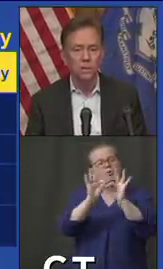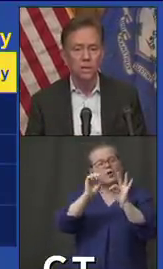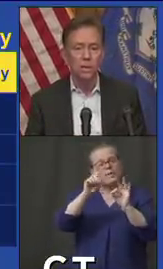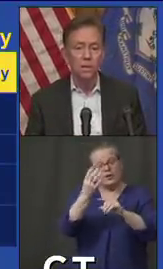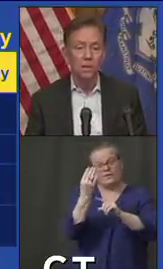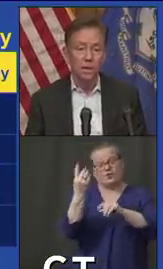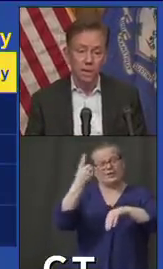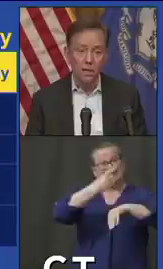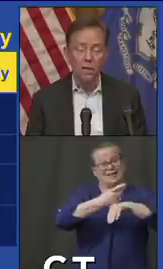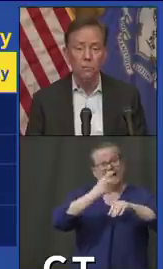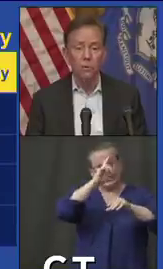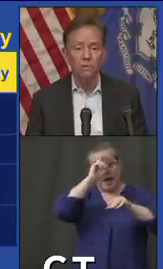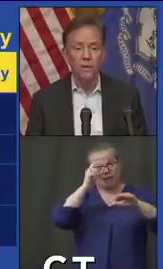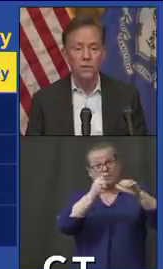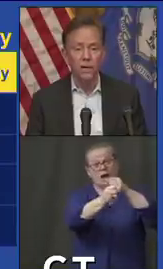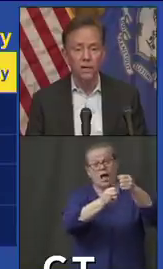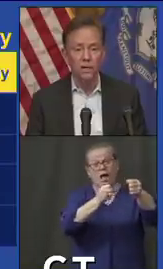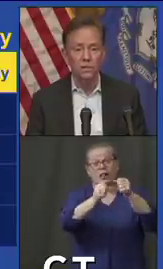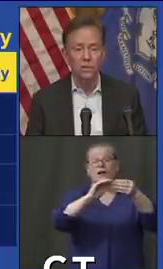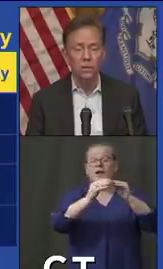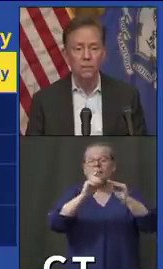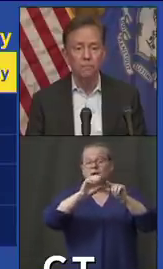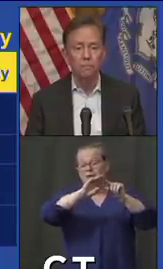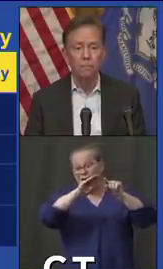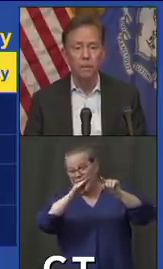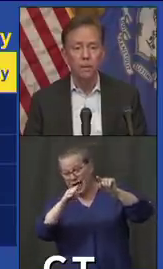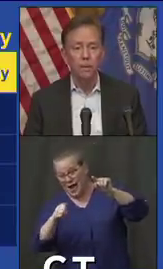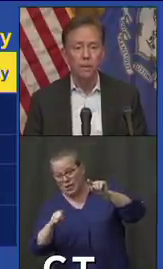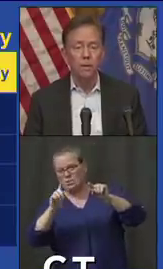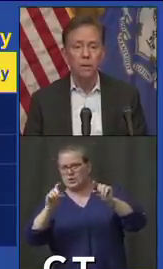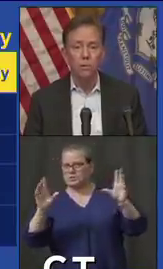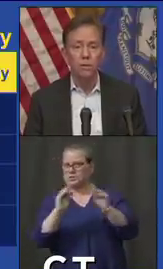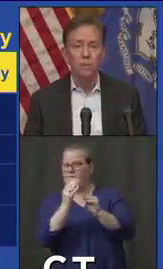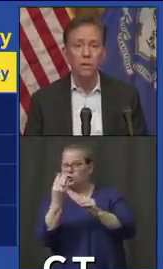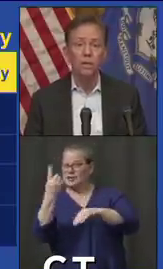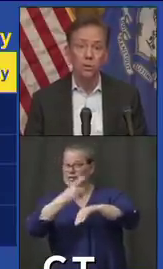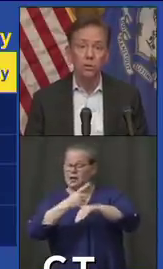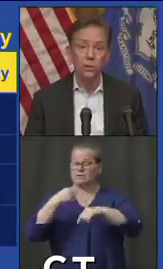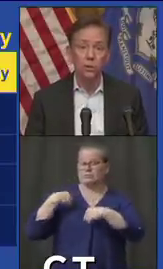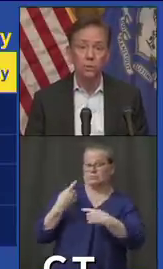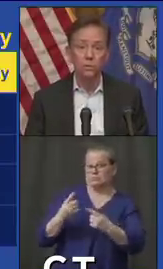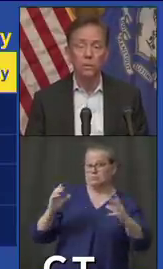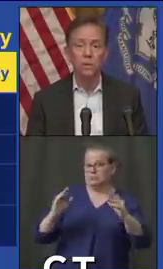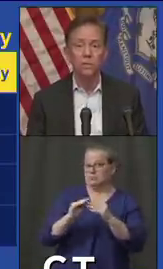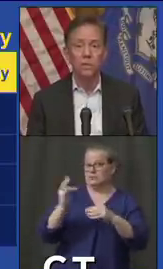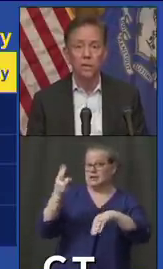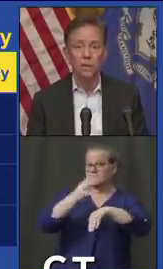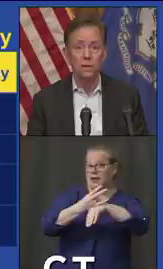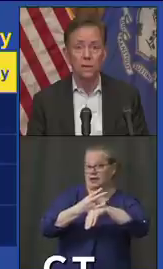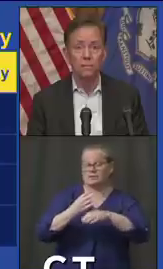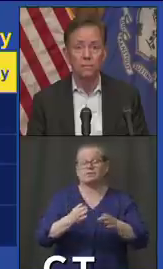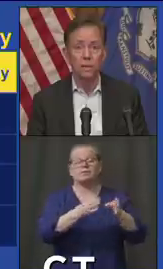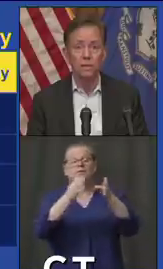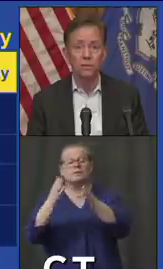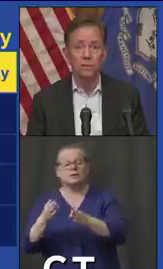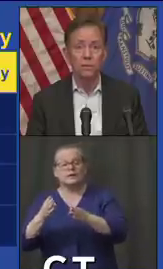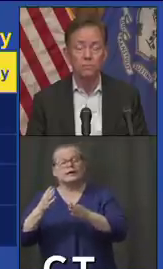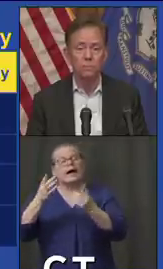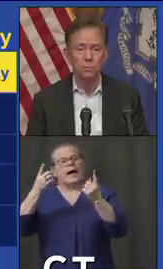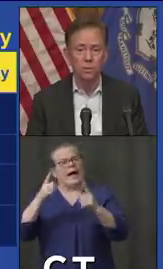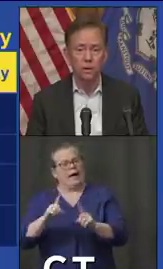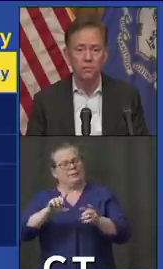hospitalizations. 89 more fatalities, increasingly in the nursing homes, I might say.